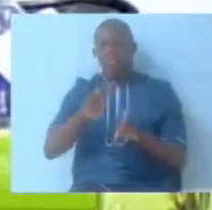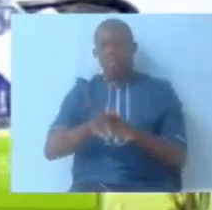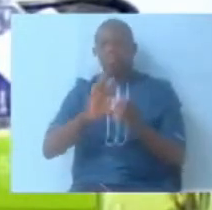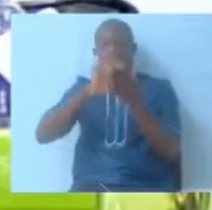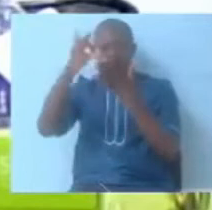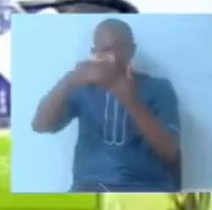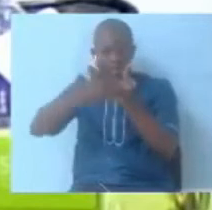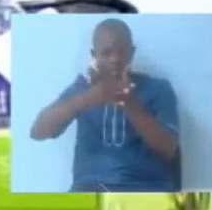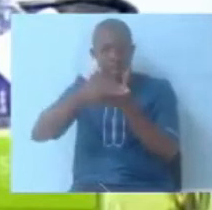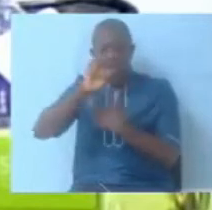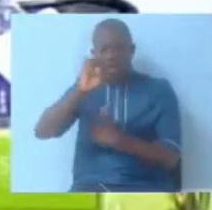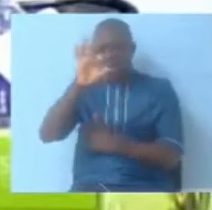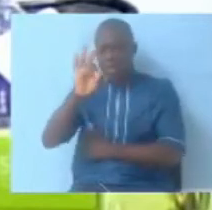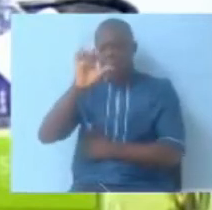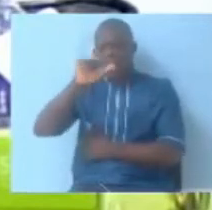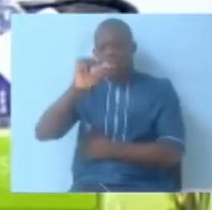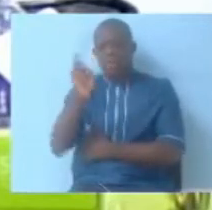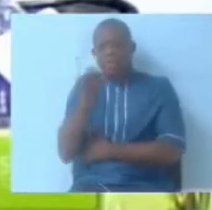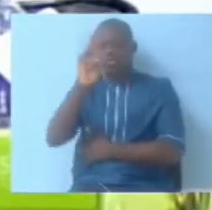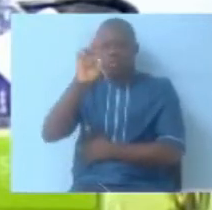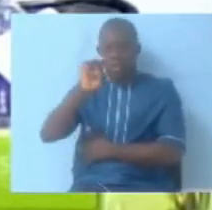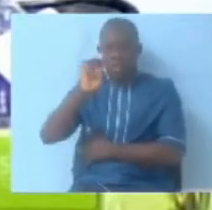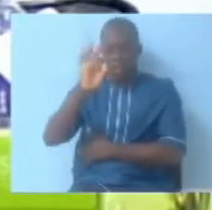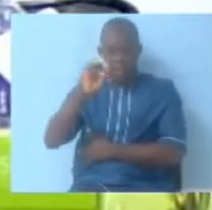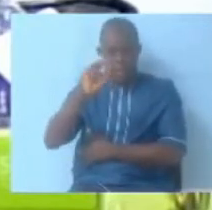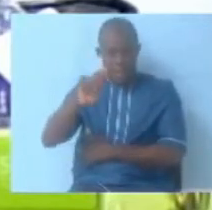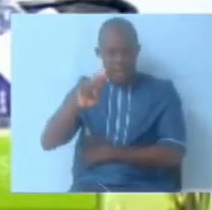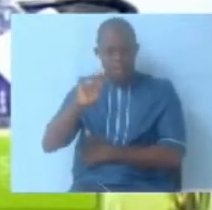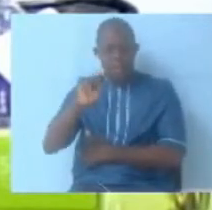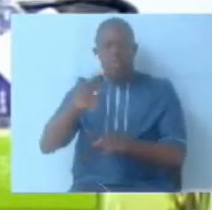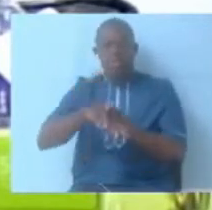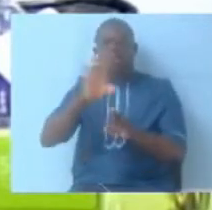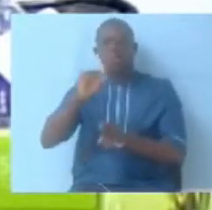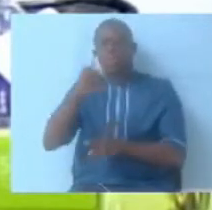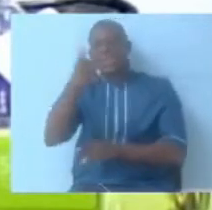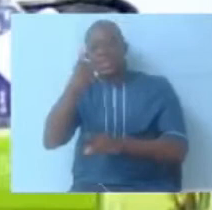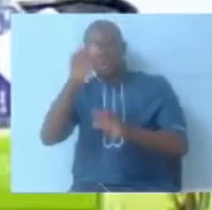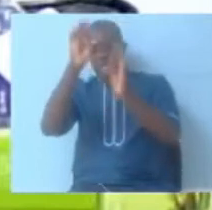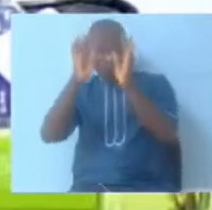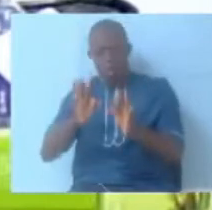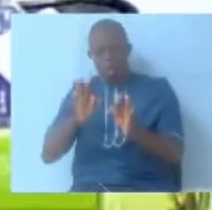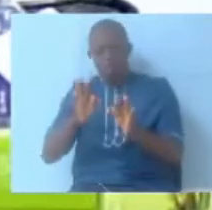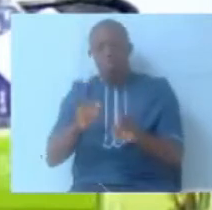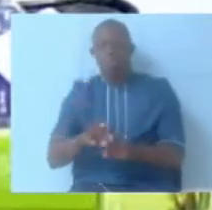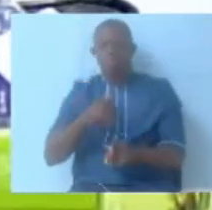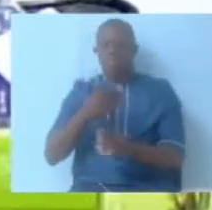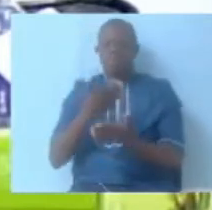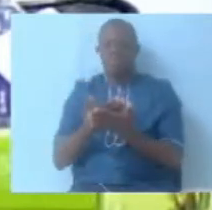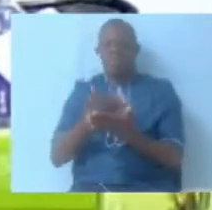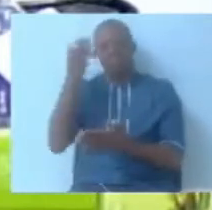londi konti boke ntarta St. Augustine's kata na sixth form kije. I completed in 1989. Ngo